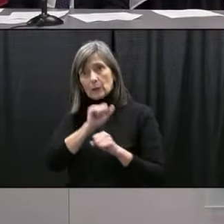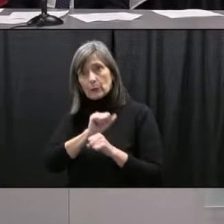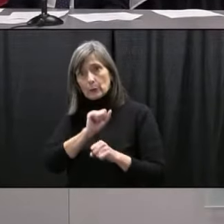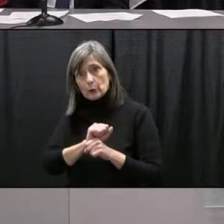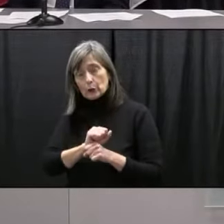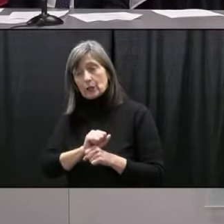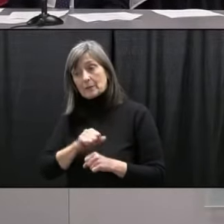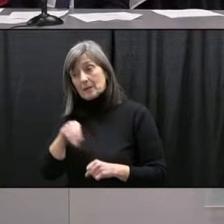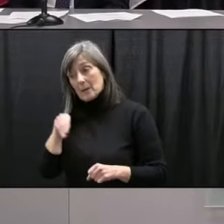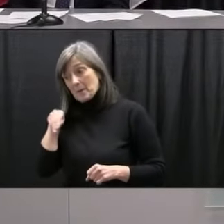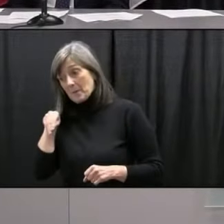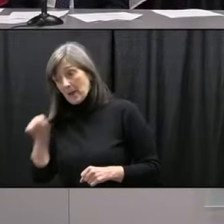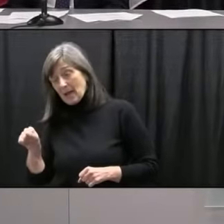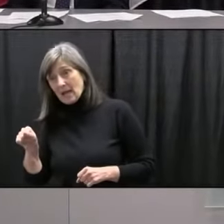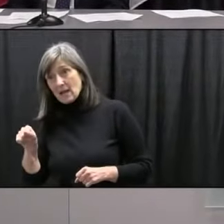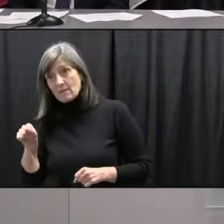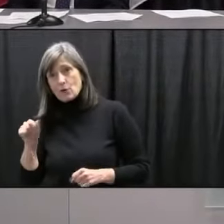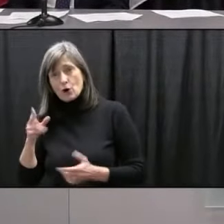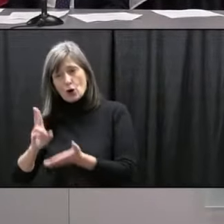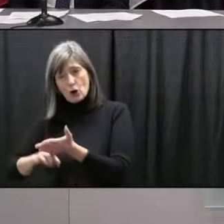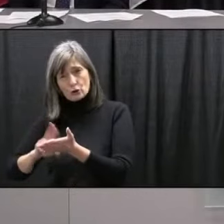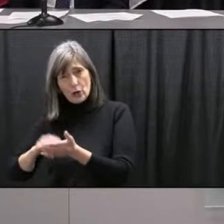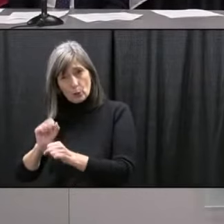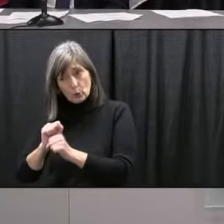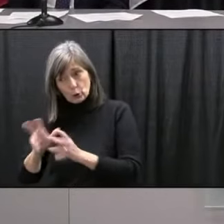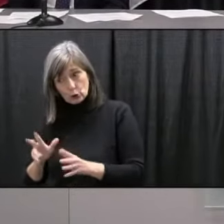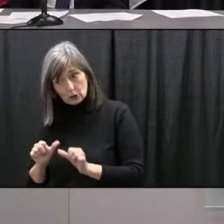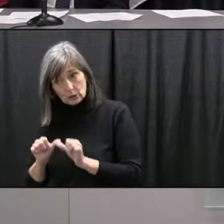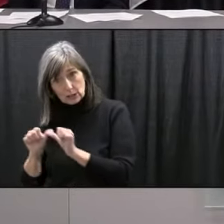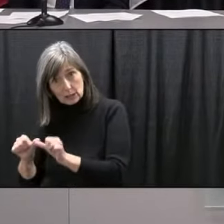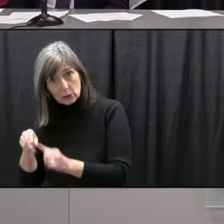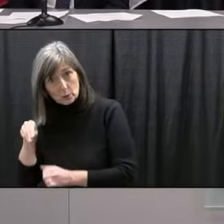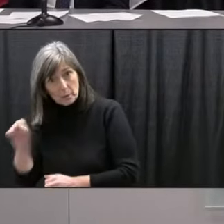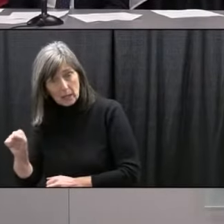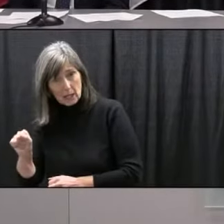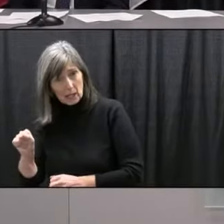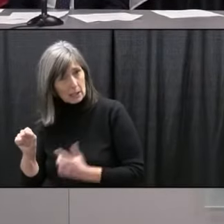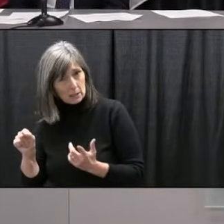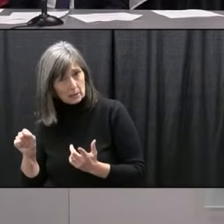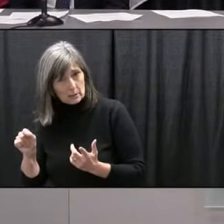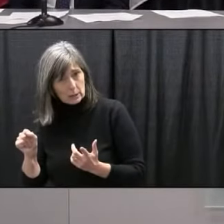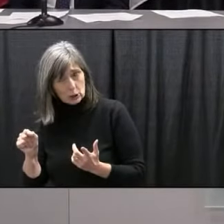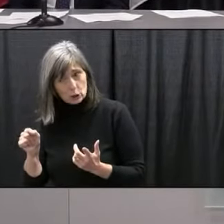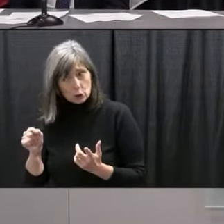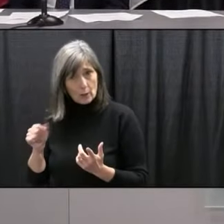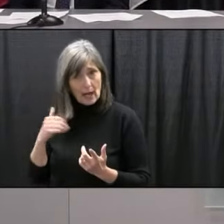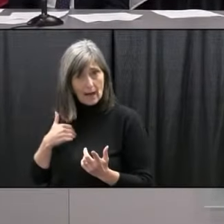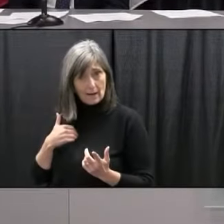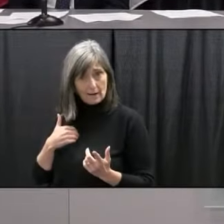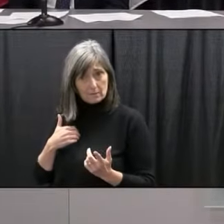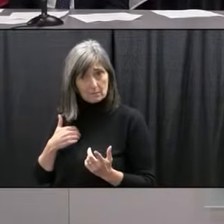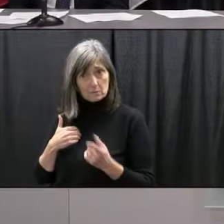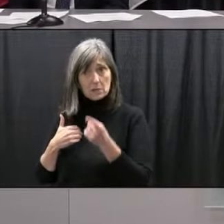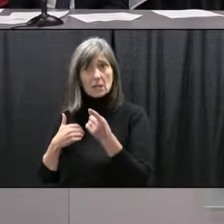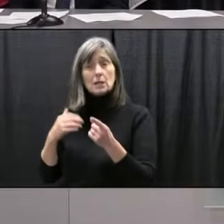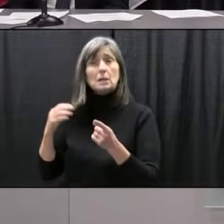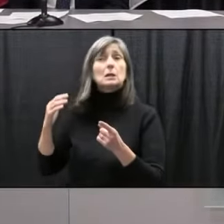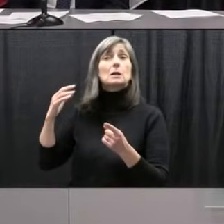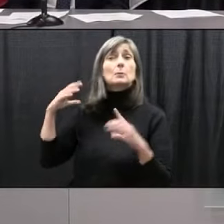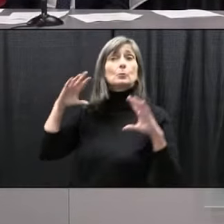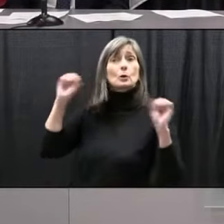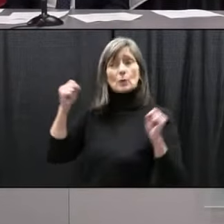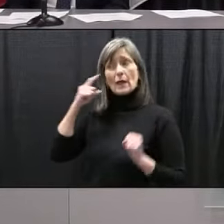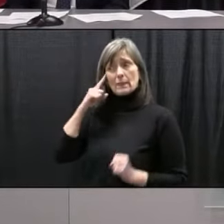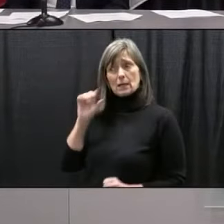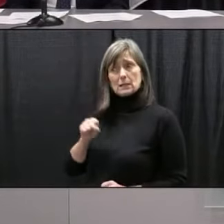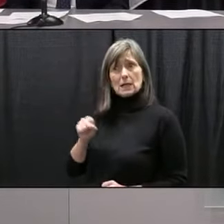policy. I believe that's already been enacted, but Minister, I don't know if you can confirm. I'm quite confident it has, but Minister, I don't know if you have a